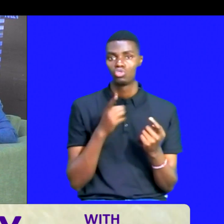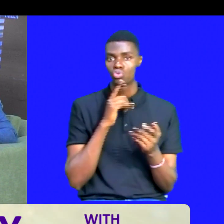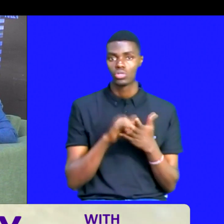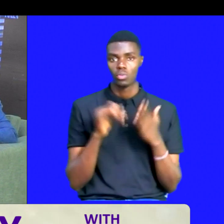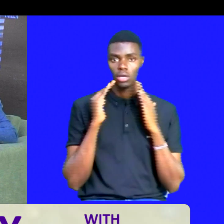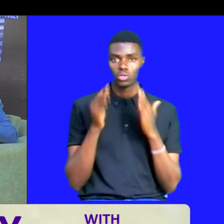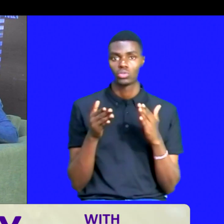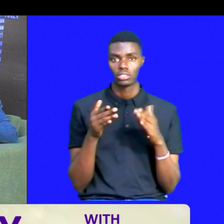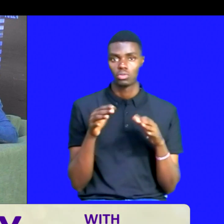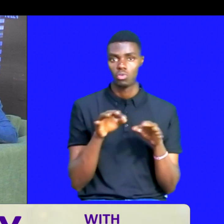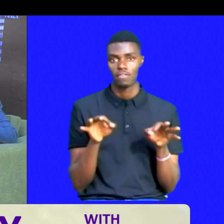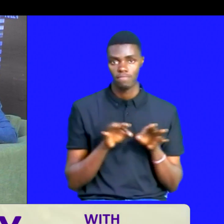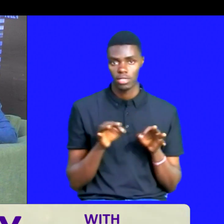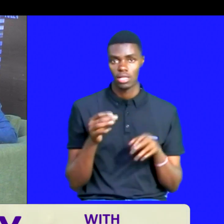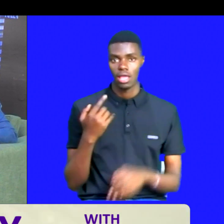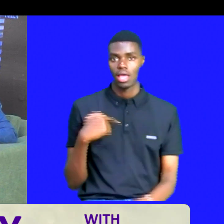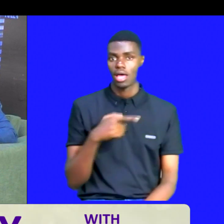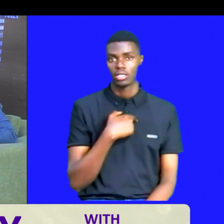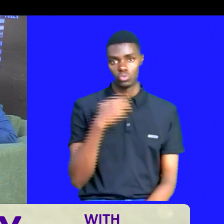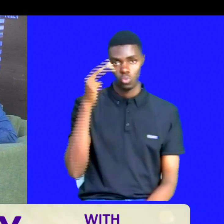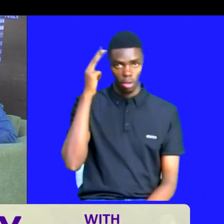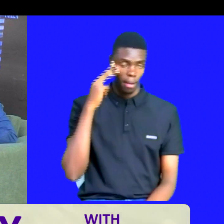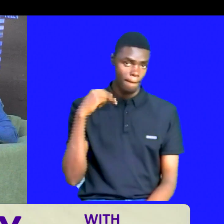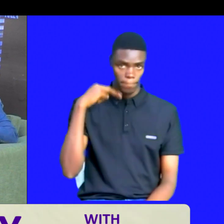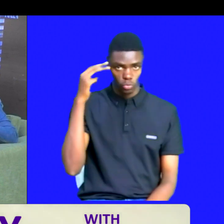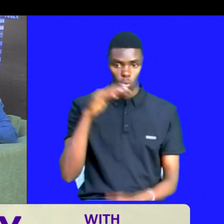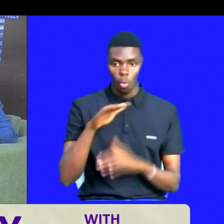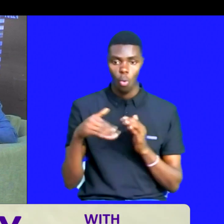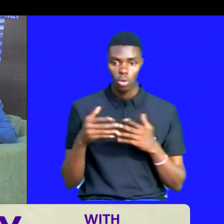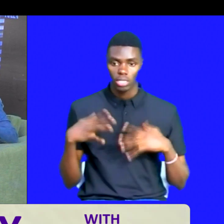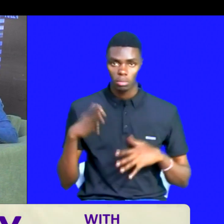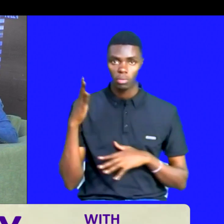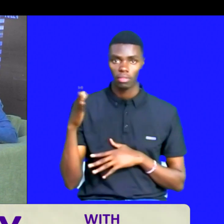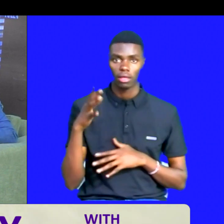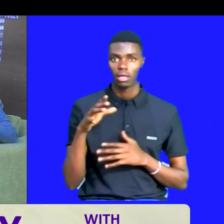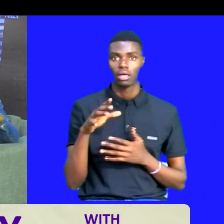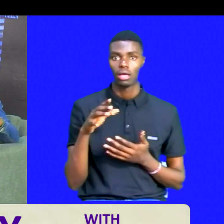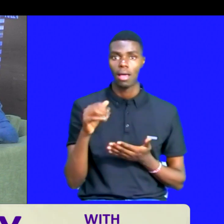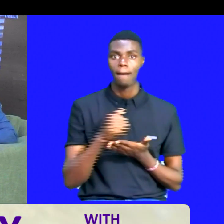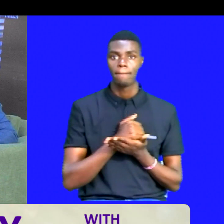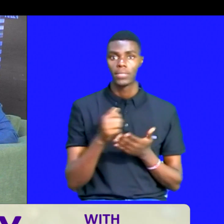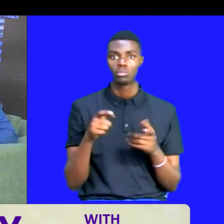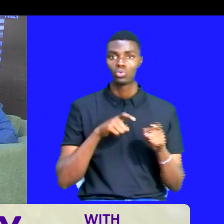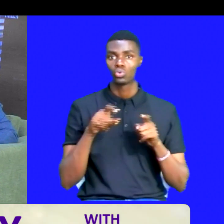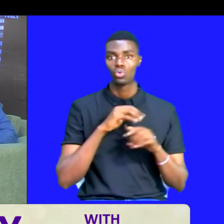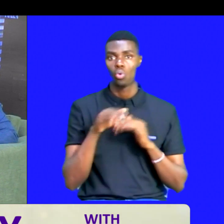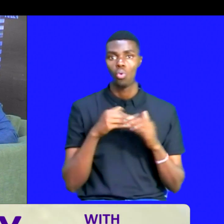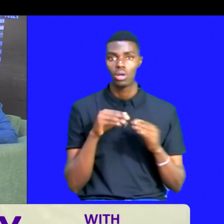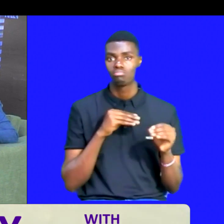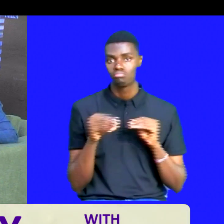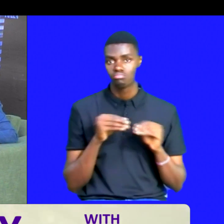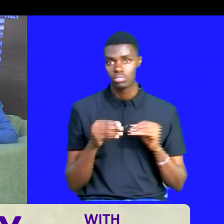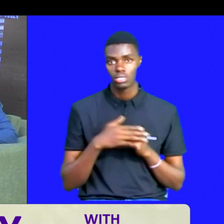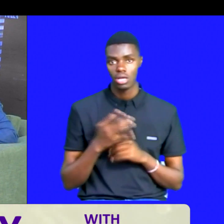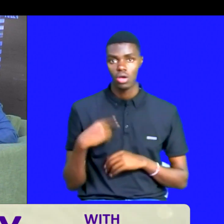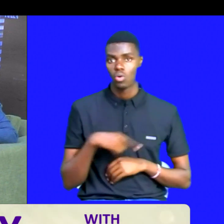right. When we were in Mexico, all the people who are there at the passport control, all of them are disabled. Okay. We